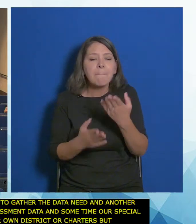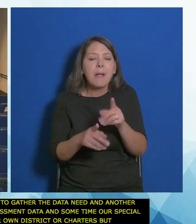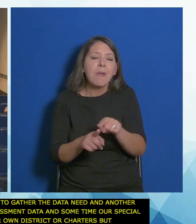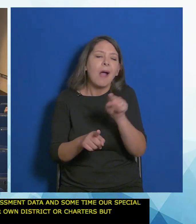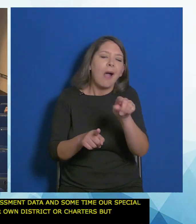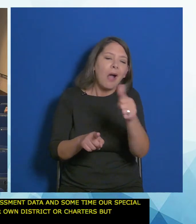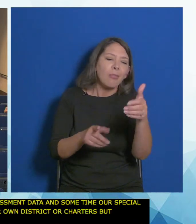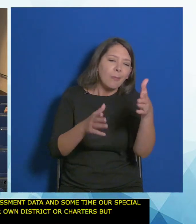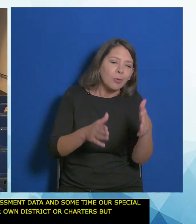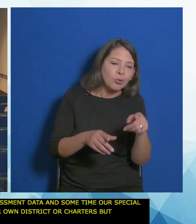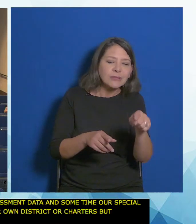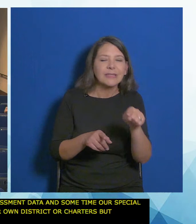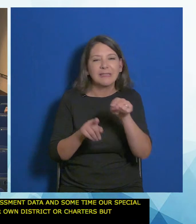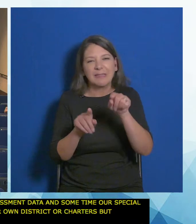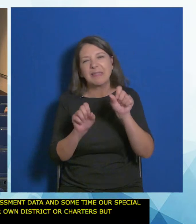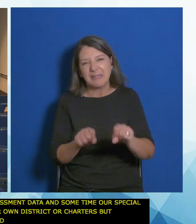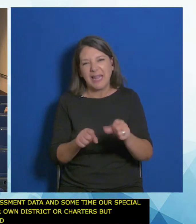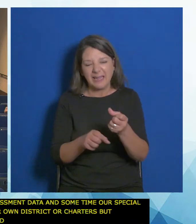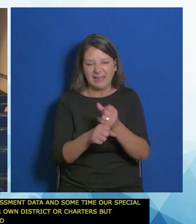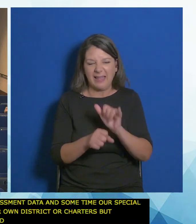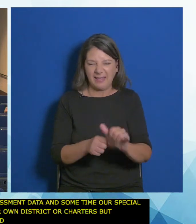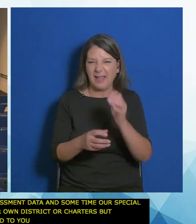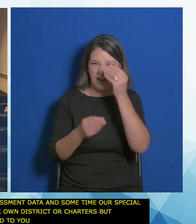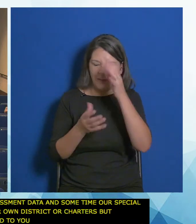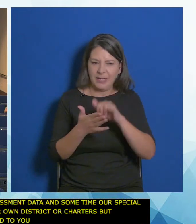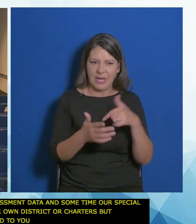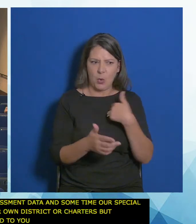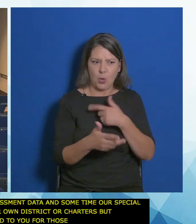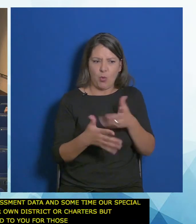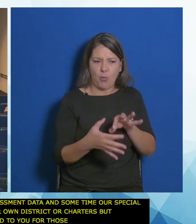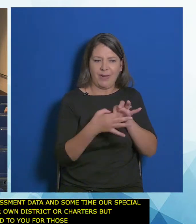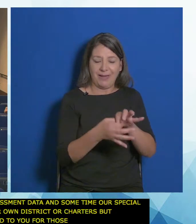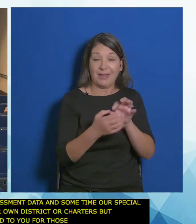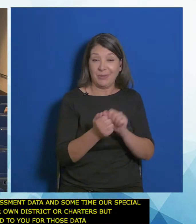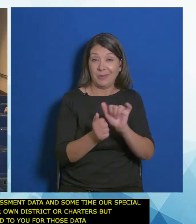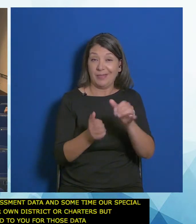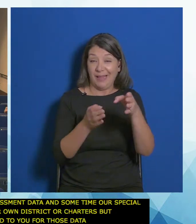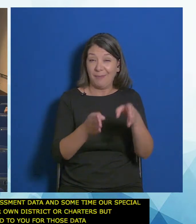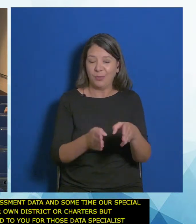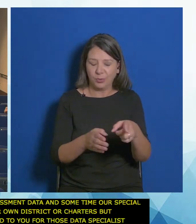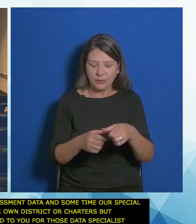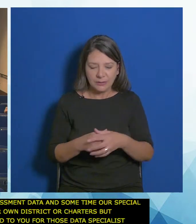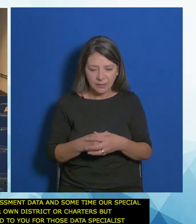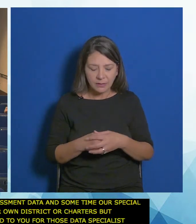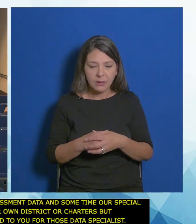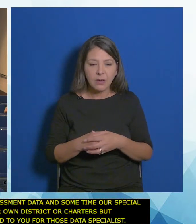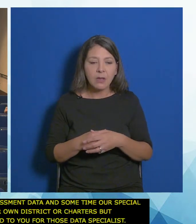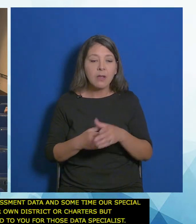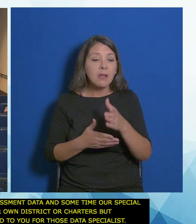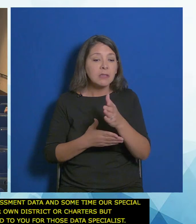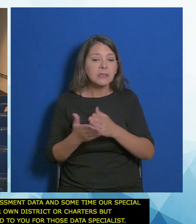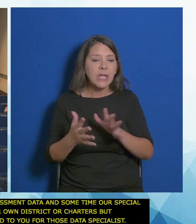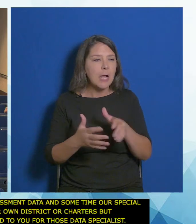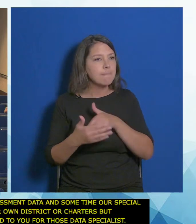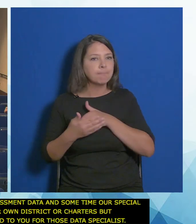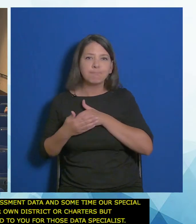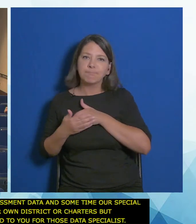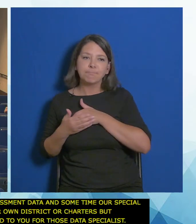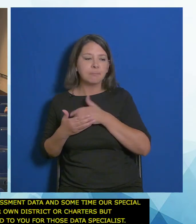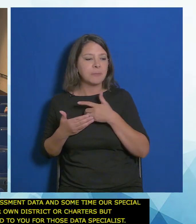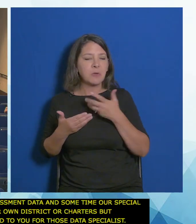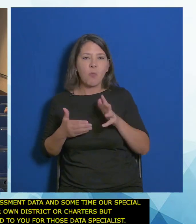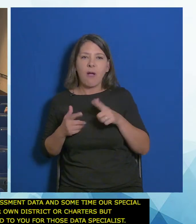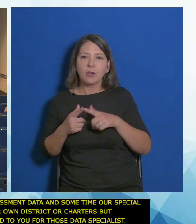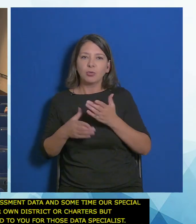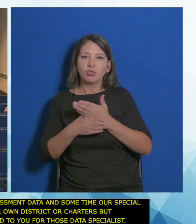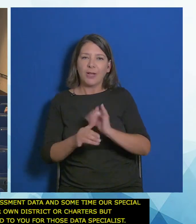that we were connected to for those data specialists. In some instances, they were guarded with the data. We have a few